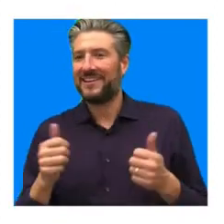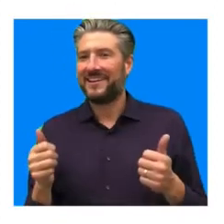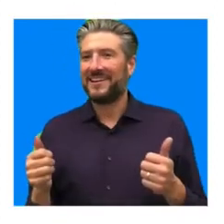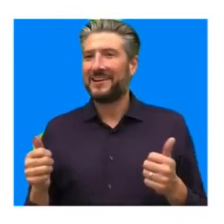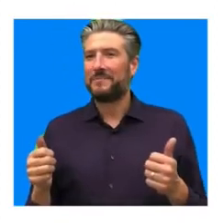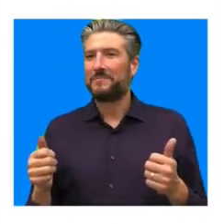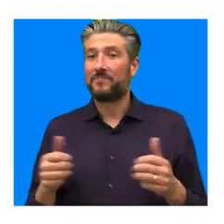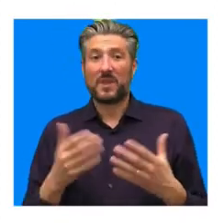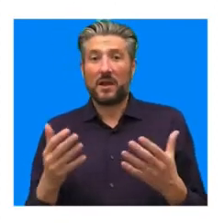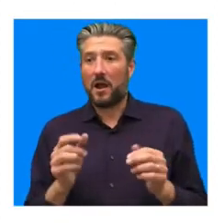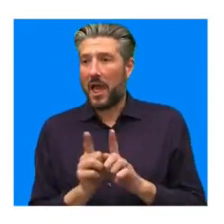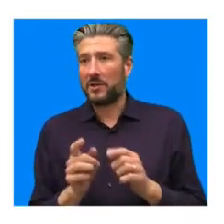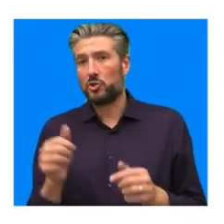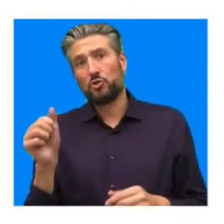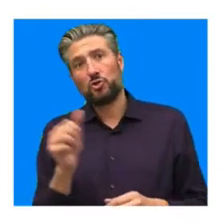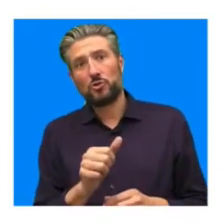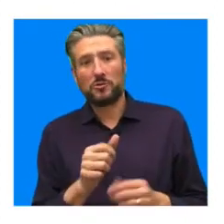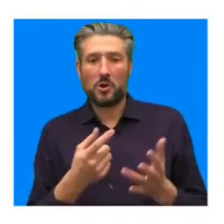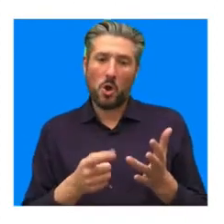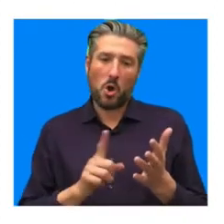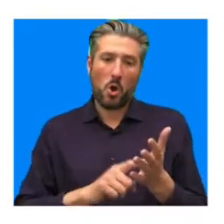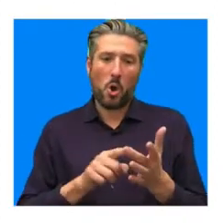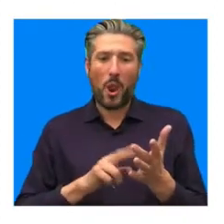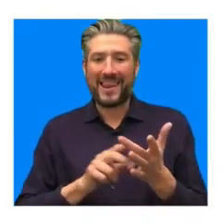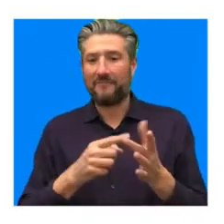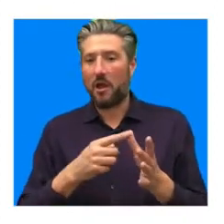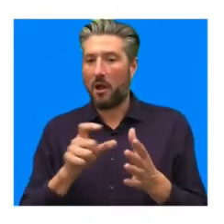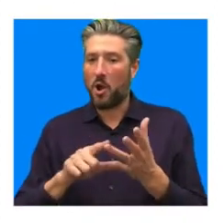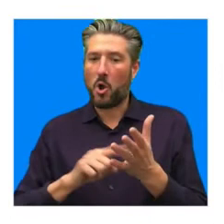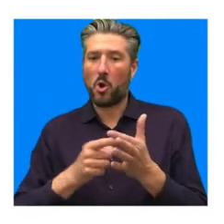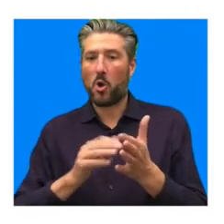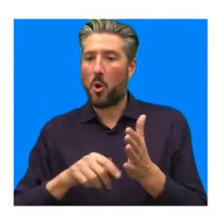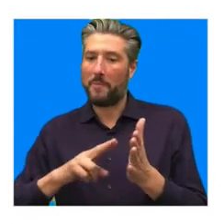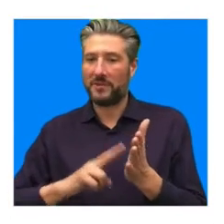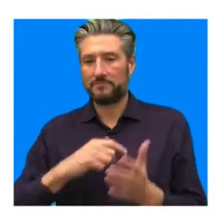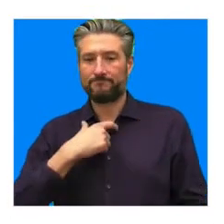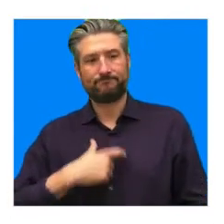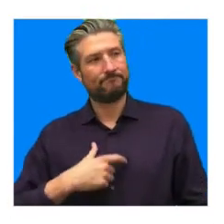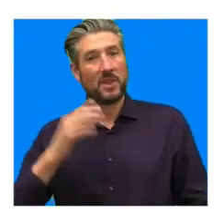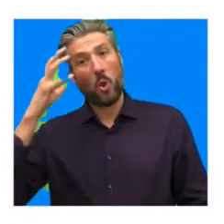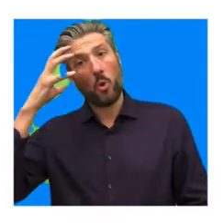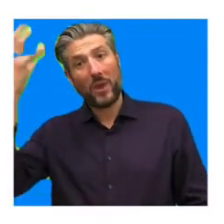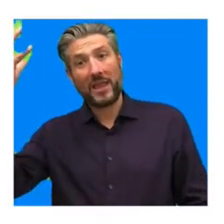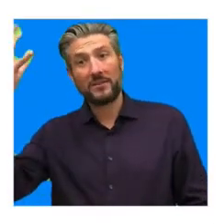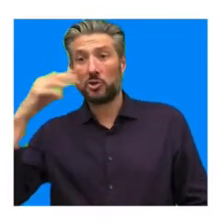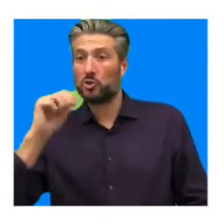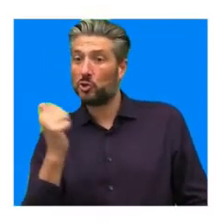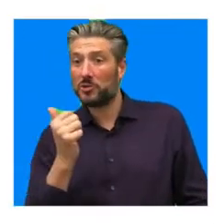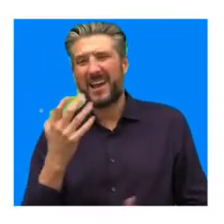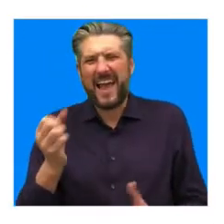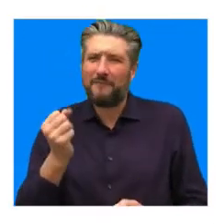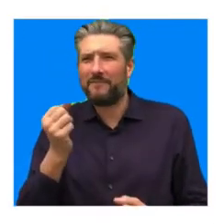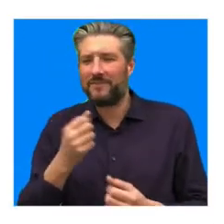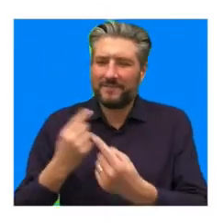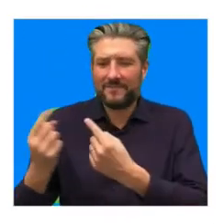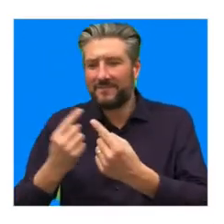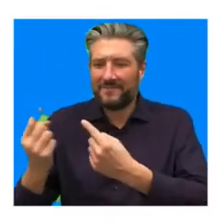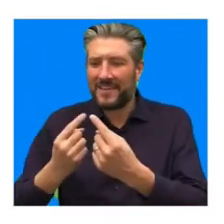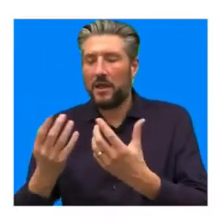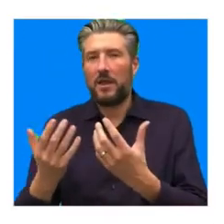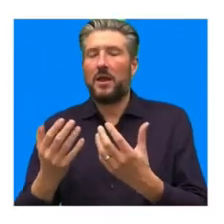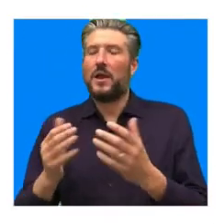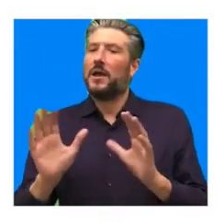to play the Queen? All these questions everyone else is asking each other. But of course, there are frustrations in all of this. And the